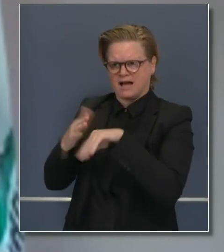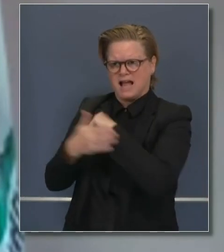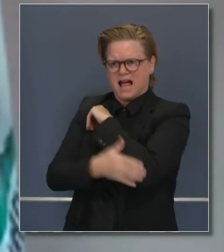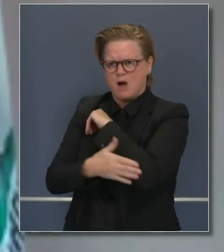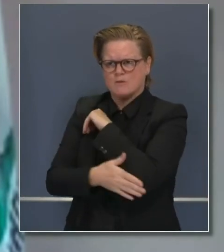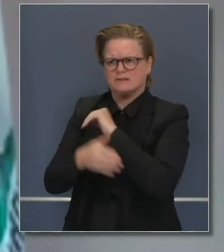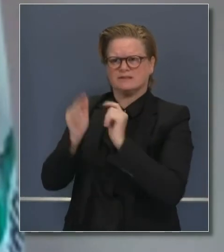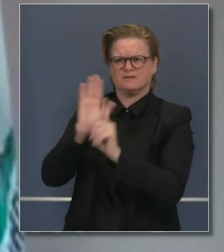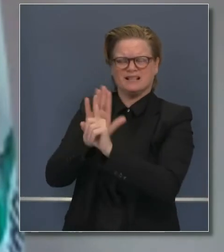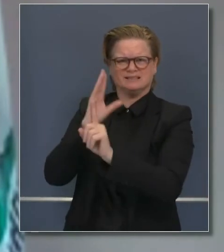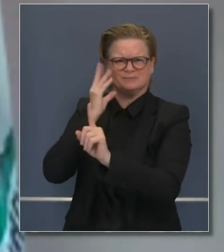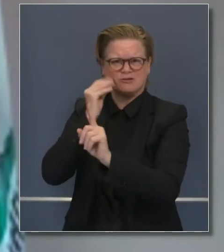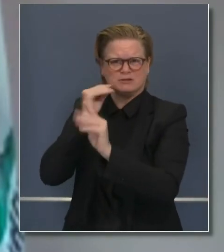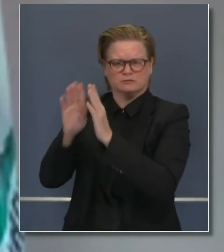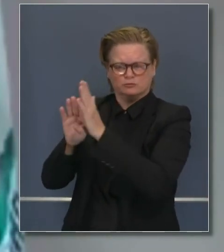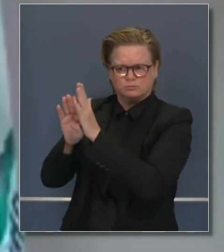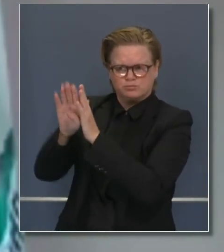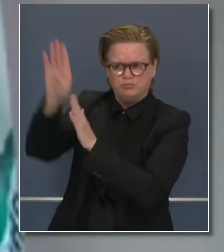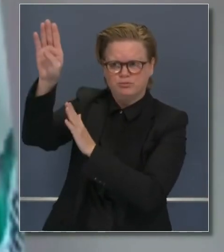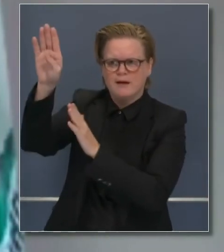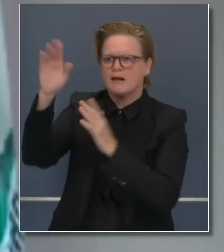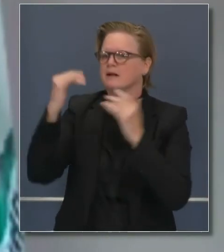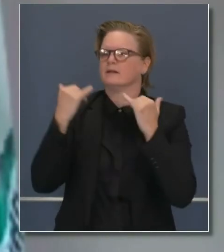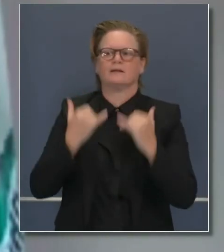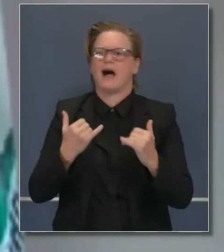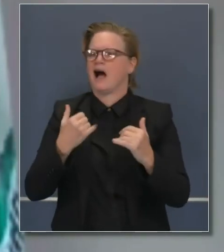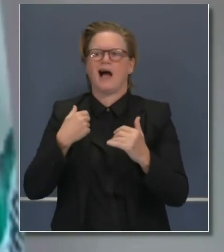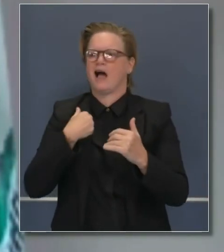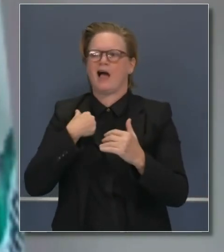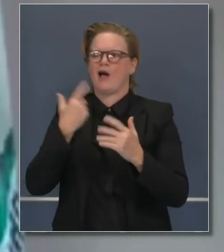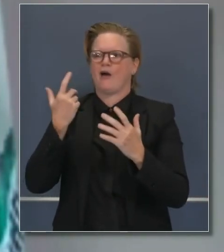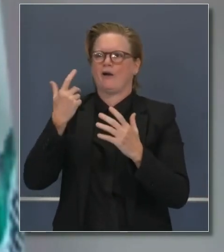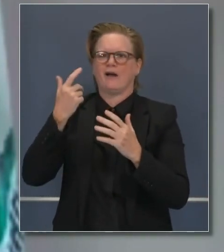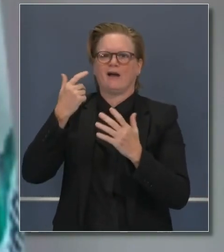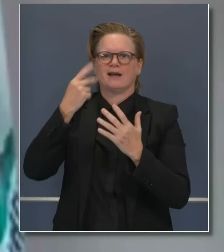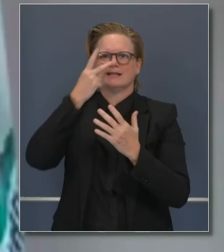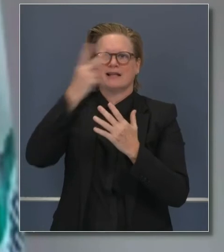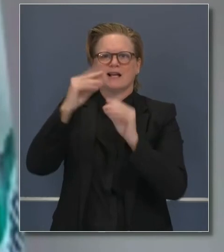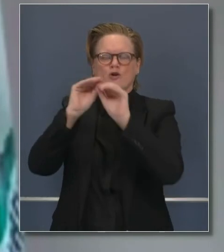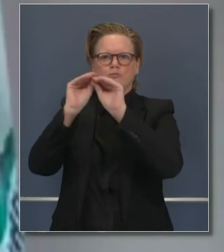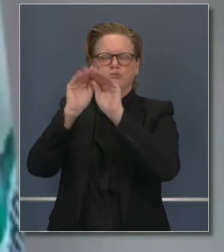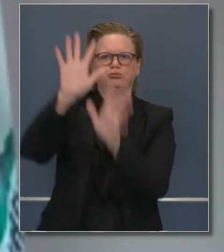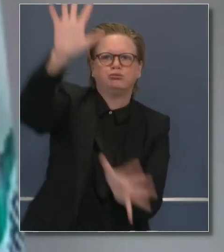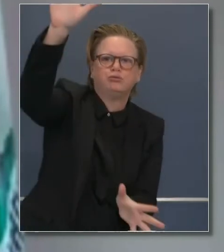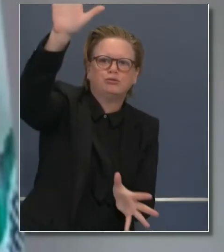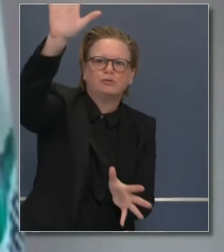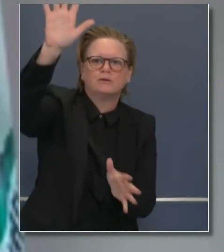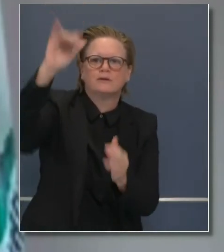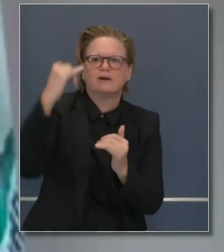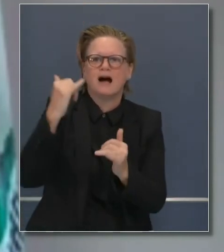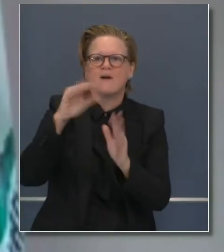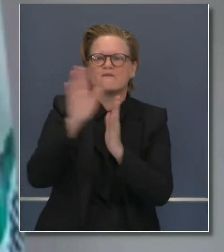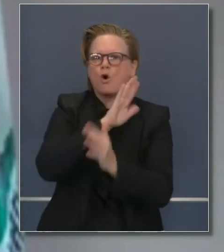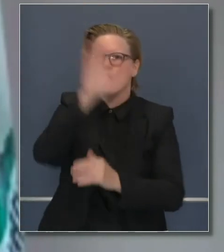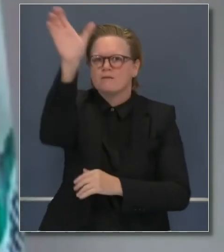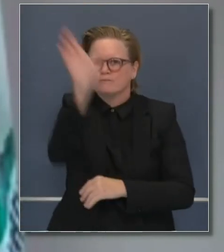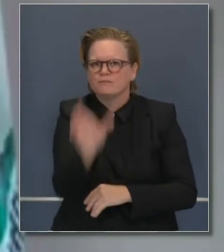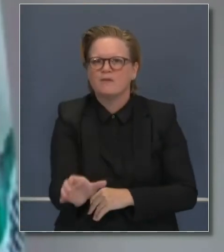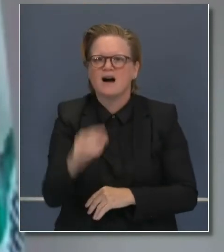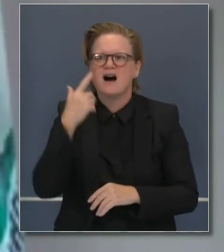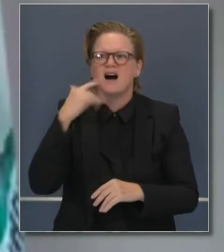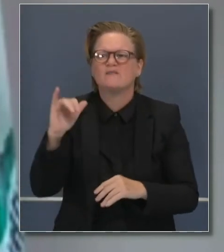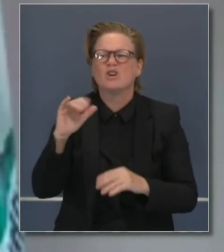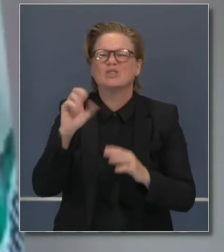this transmission throughout the state at high levels and anticipate many of the counties, many of the regions